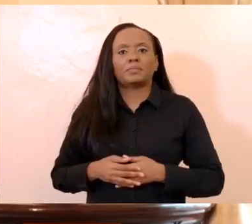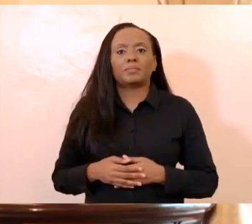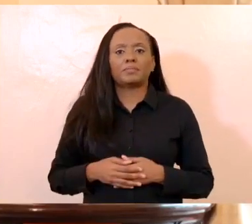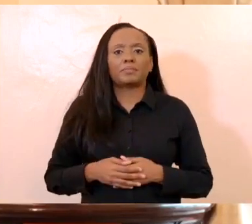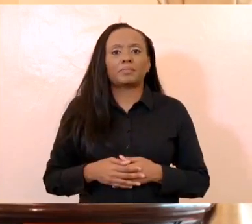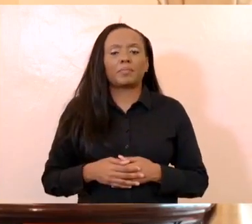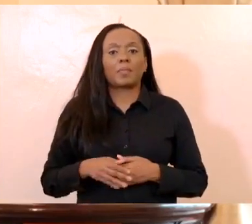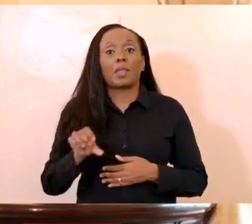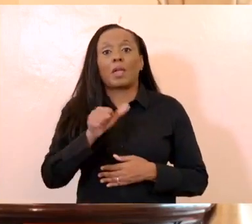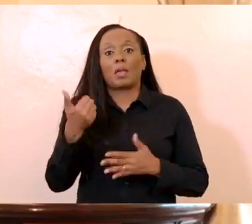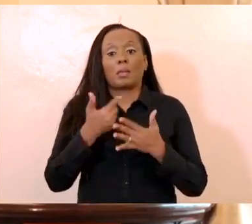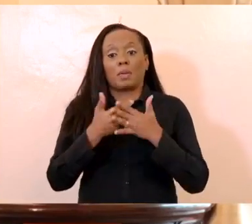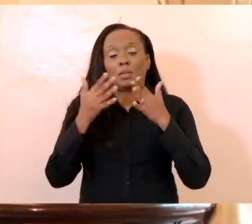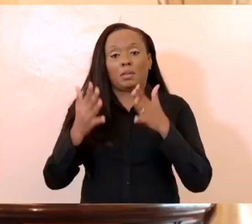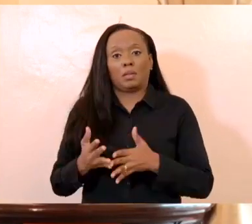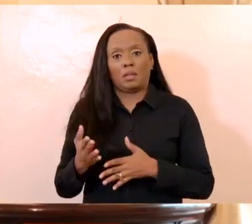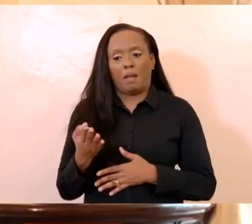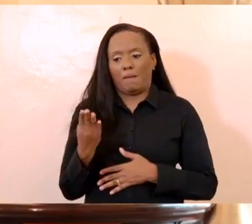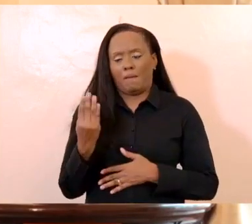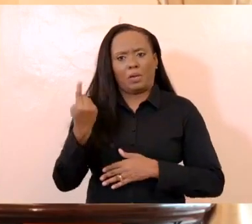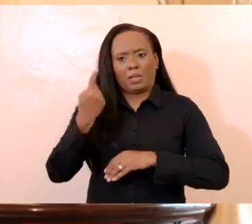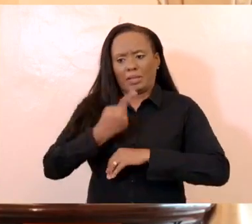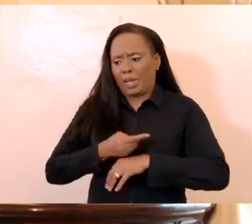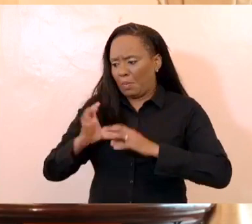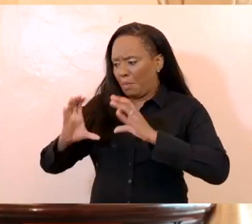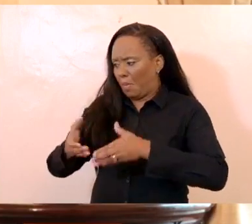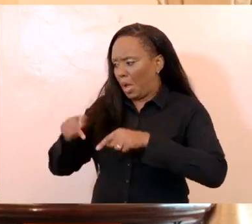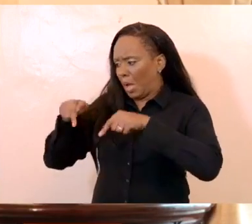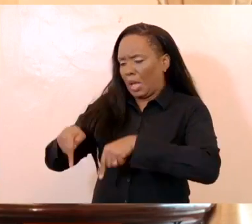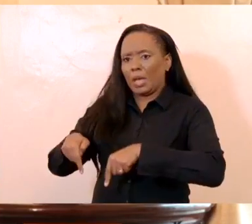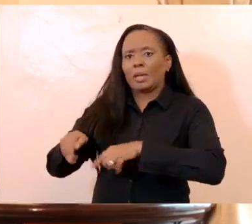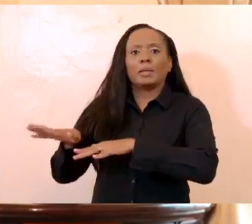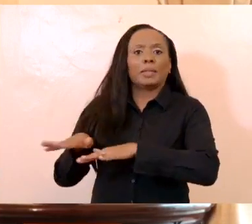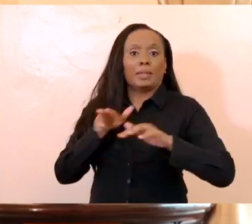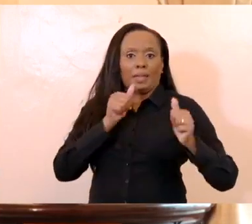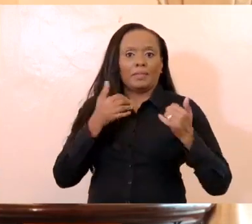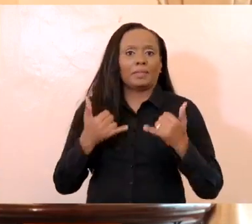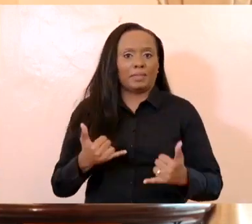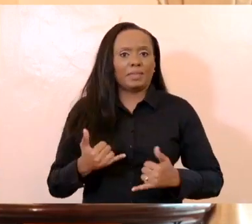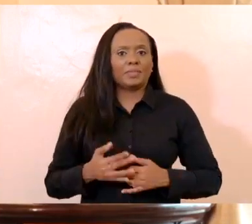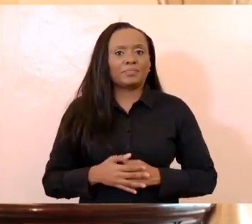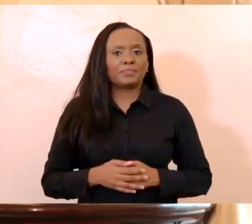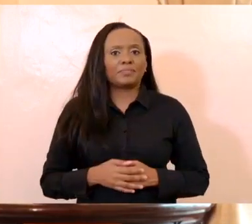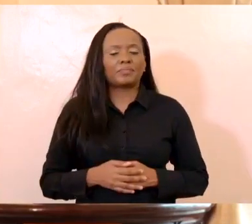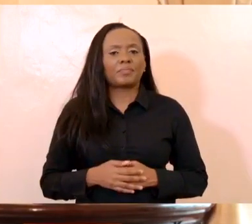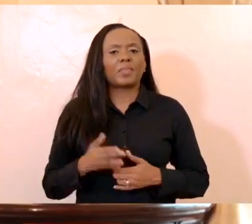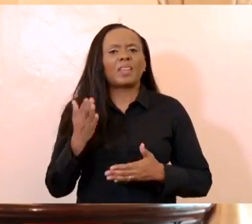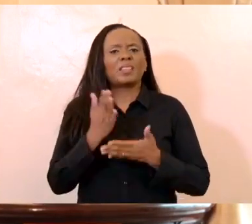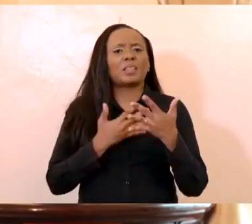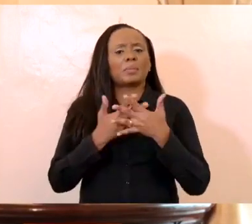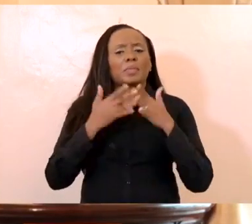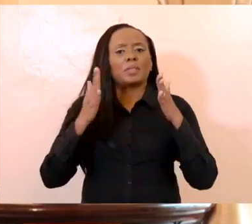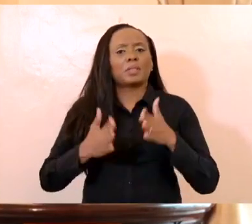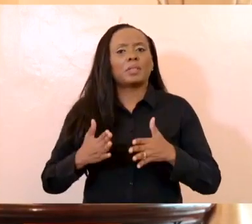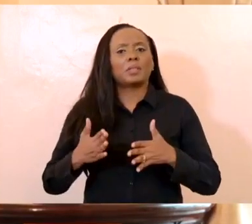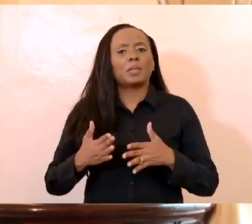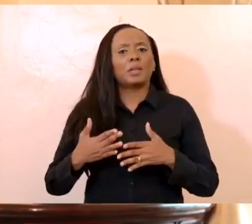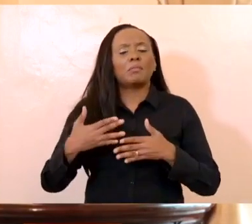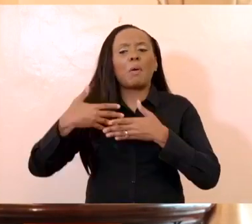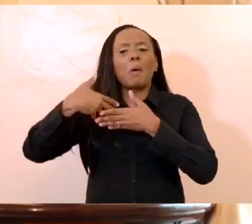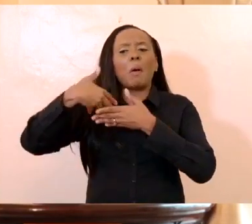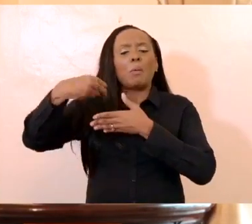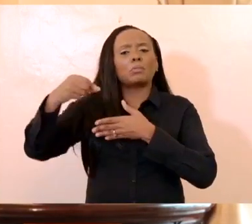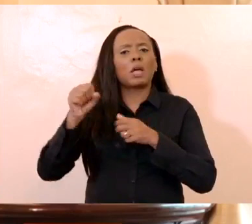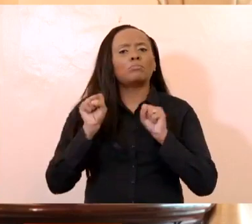were released today. Some inmates were allowed as well outside to enjoy exercise in a controlled manner